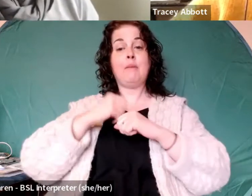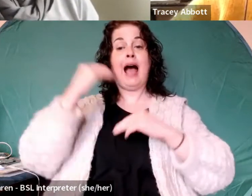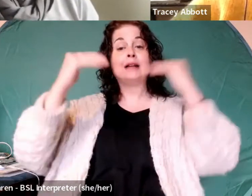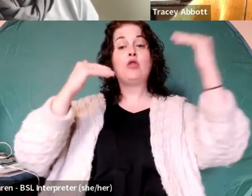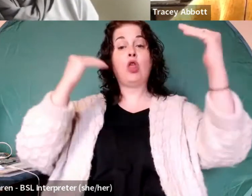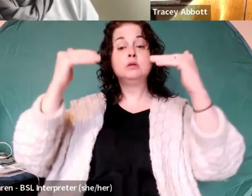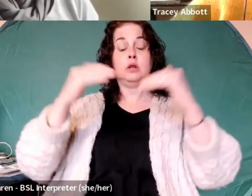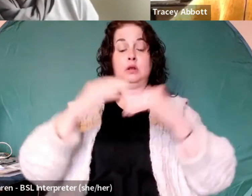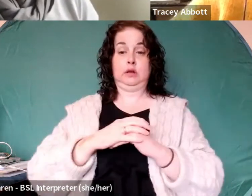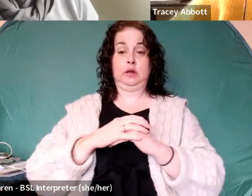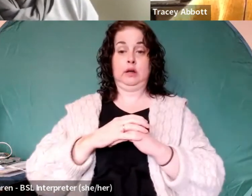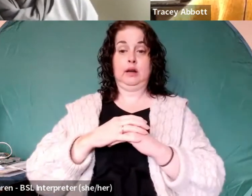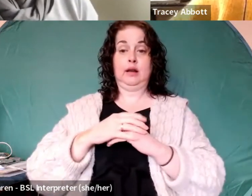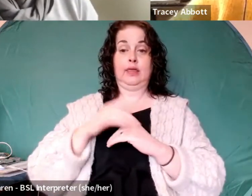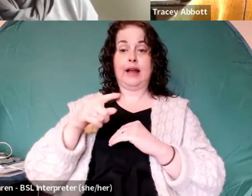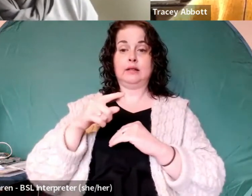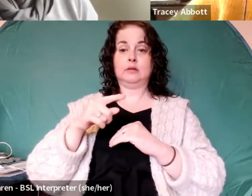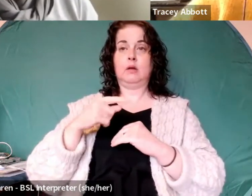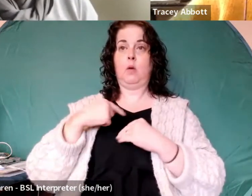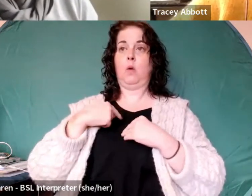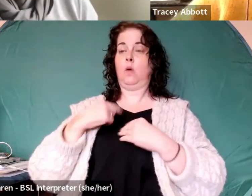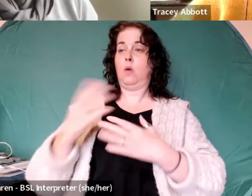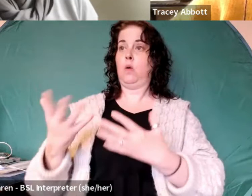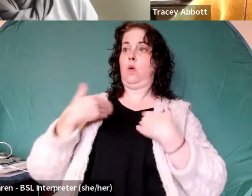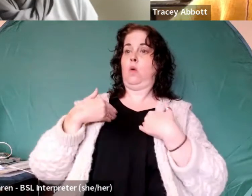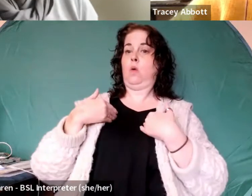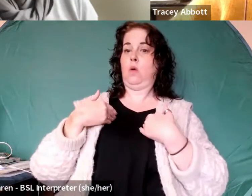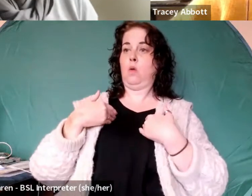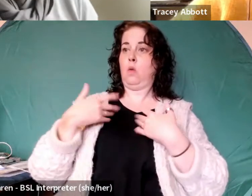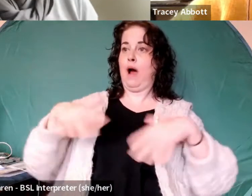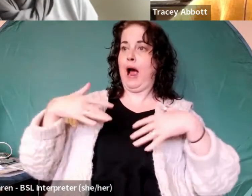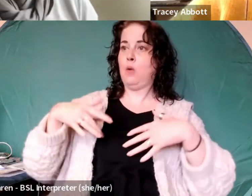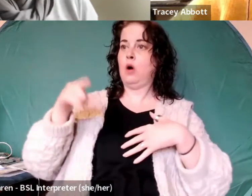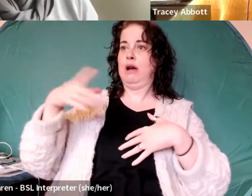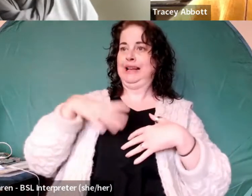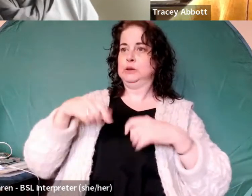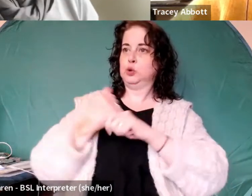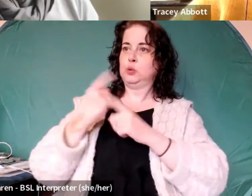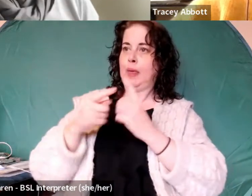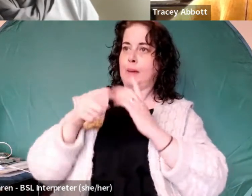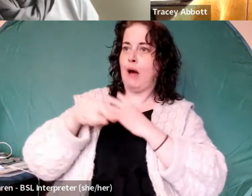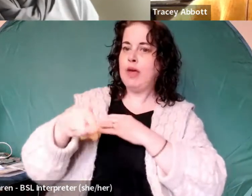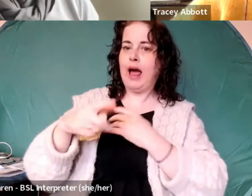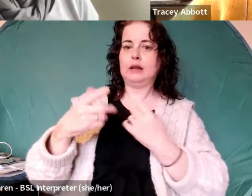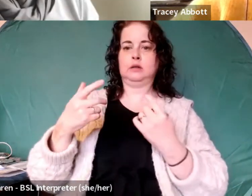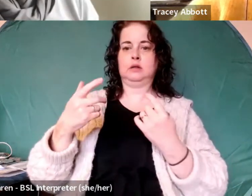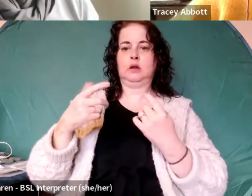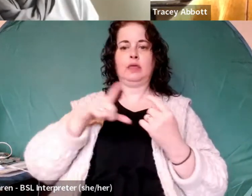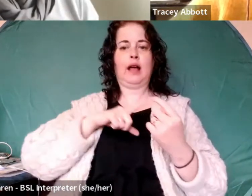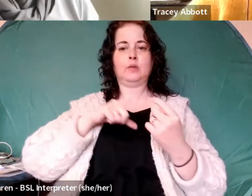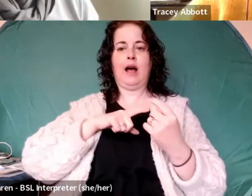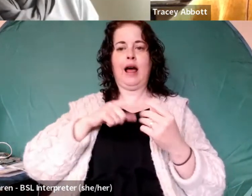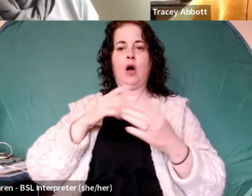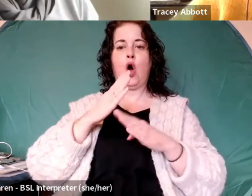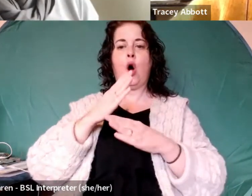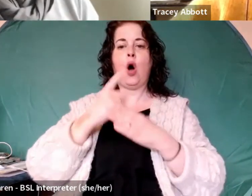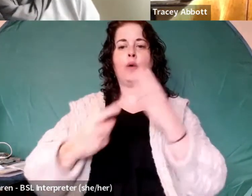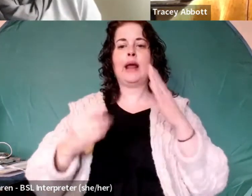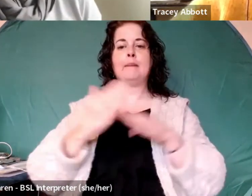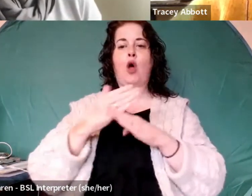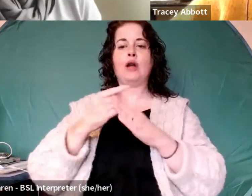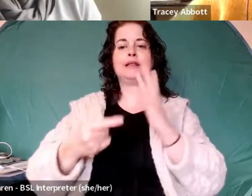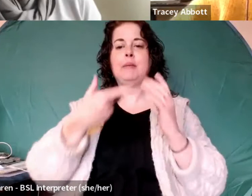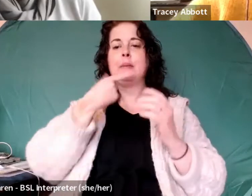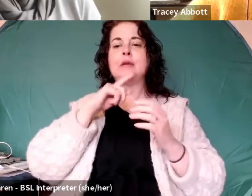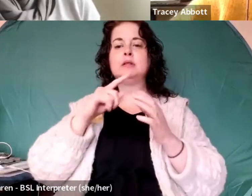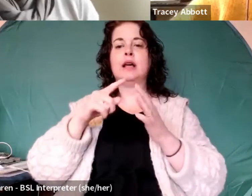And then suddenly it becomes a bit up close and personal. And I think, I need to do something about this. And that's why we only employ disabled people at